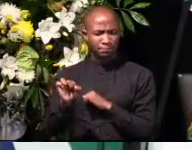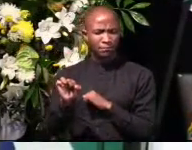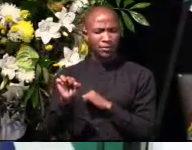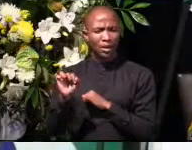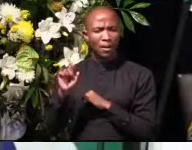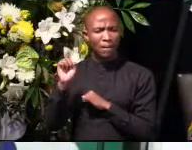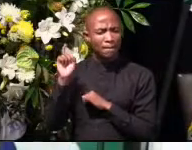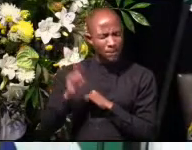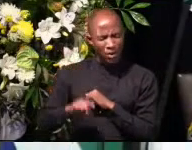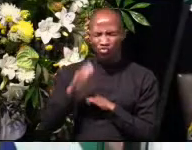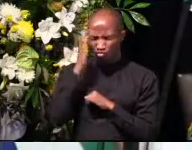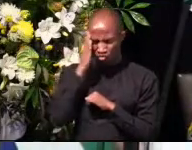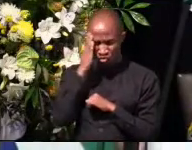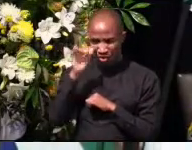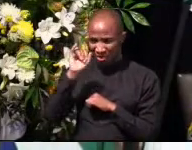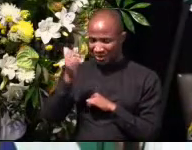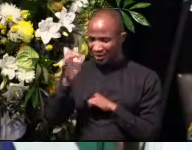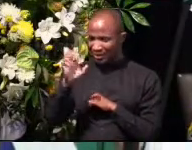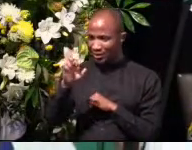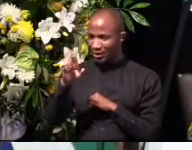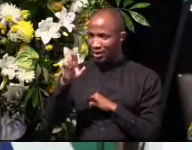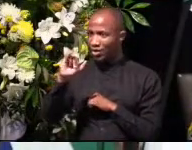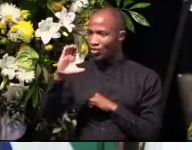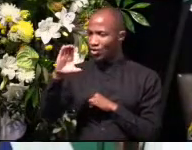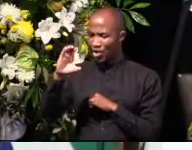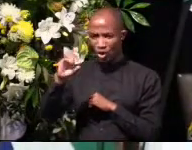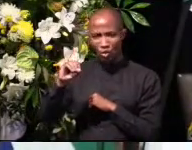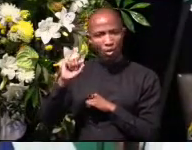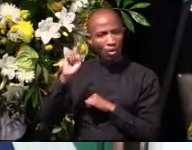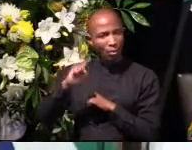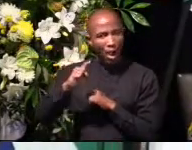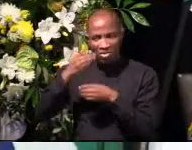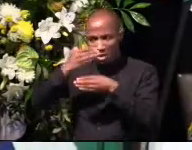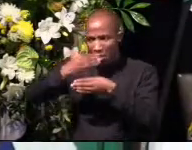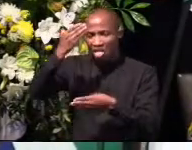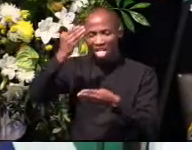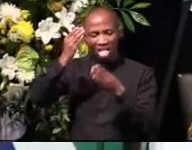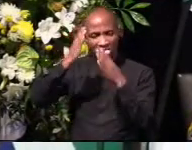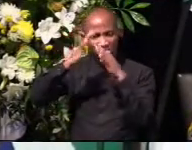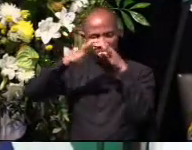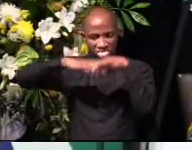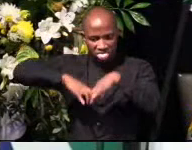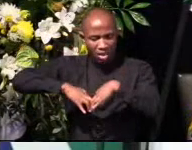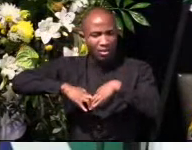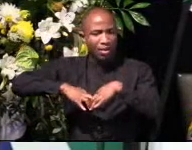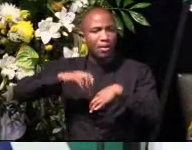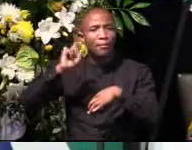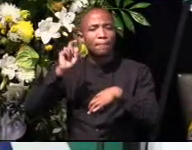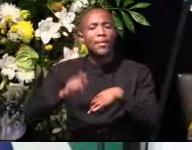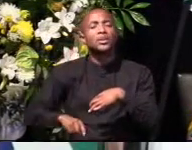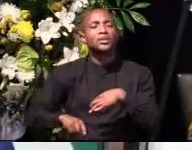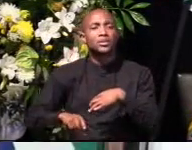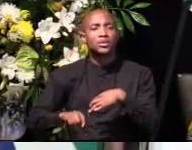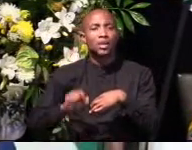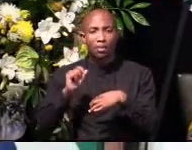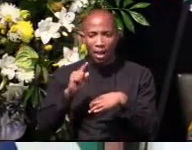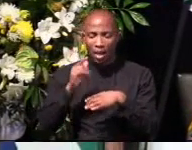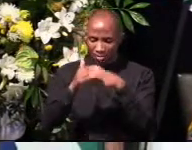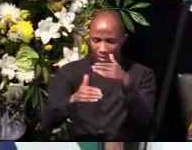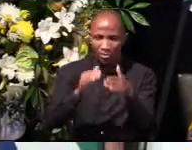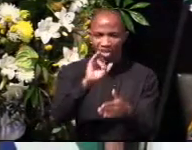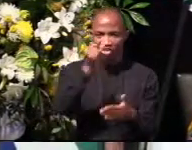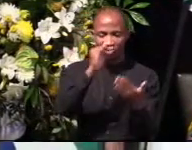walls of Jericho should be brought down but there comes a time when walls of